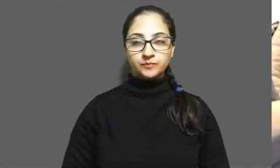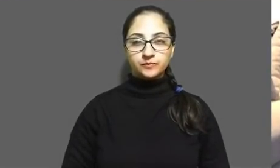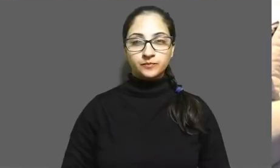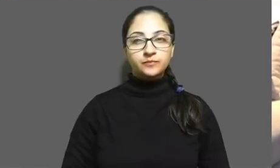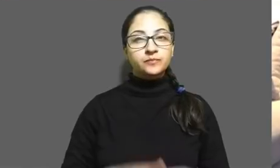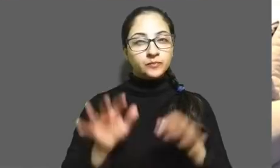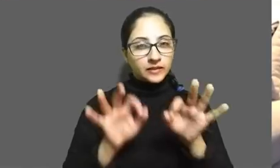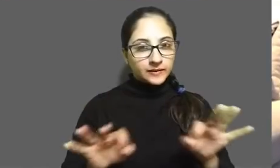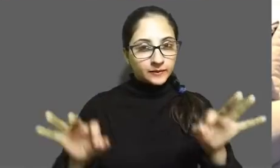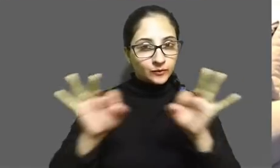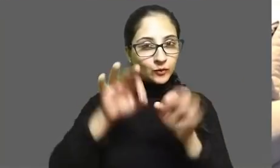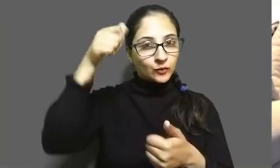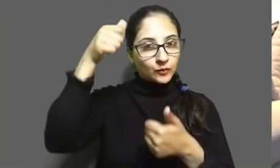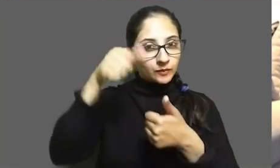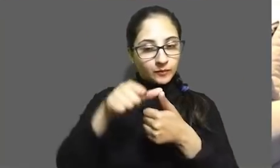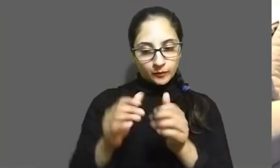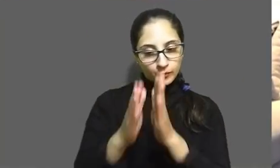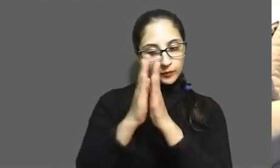be unsettling.